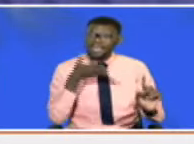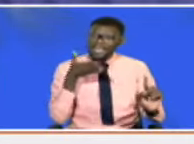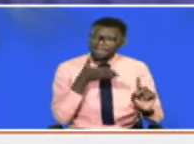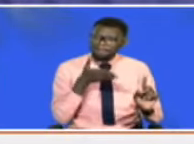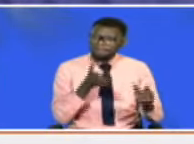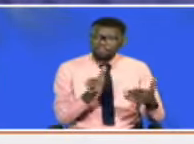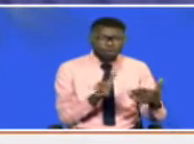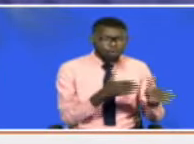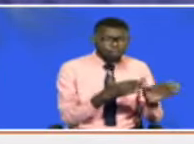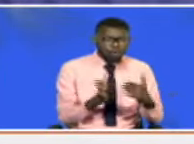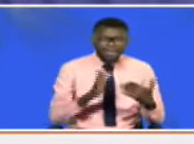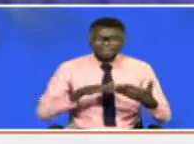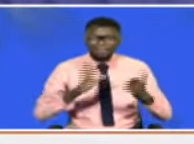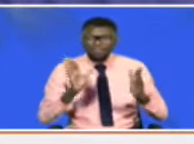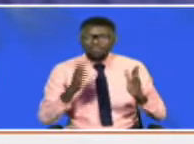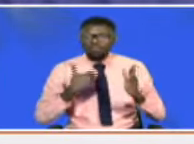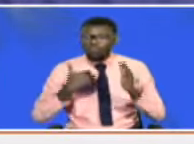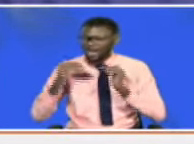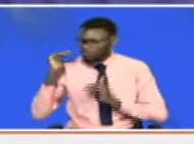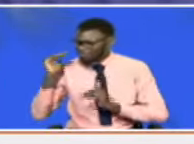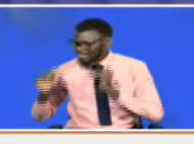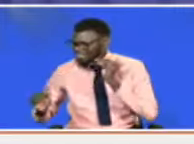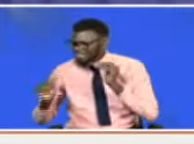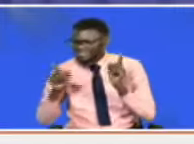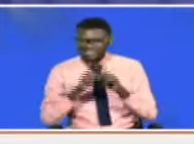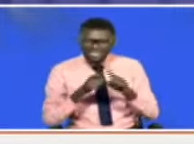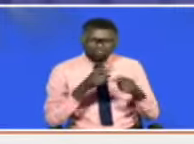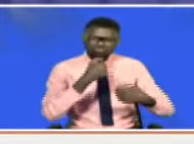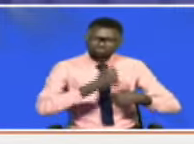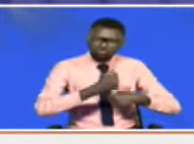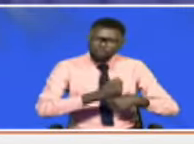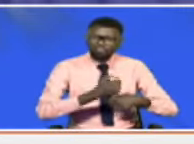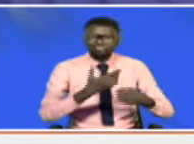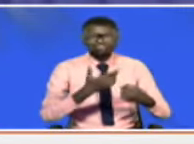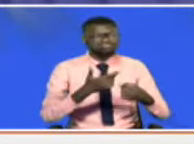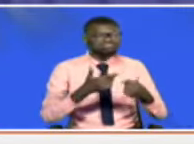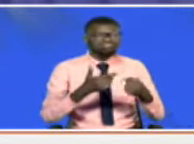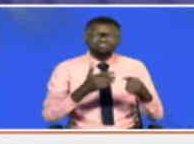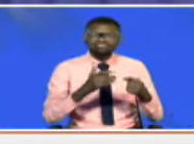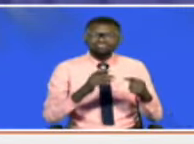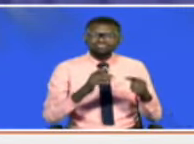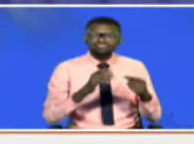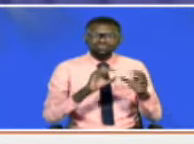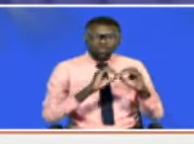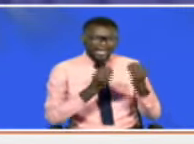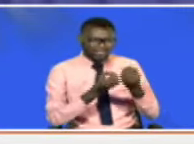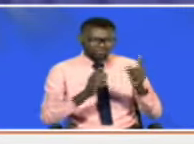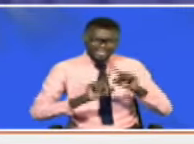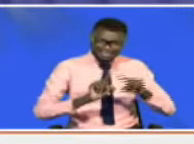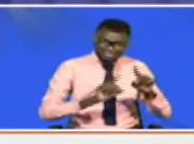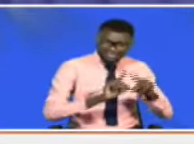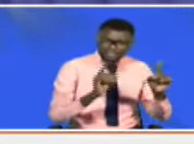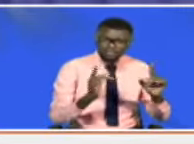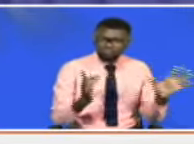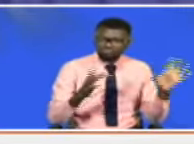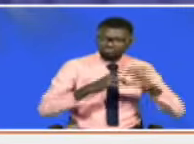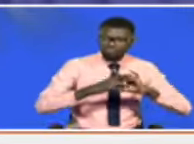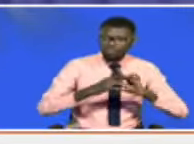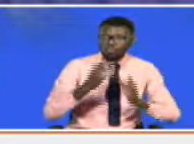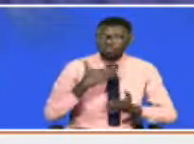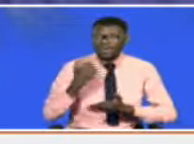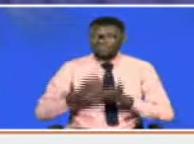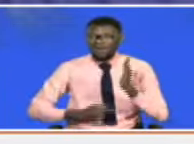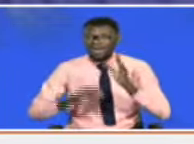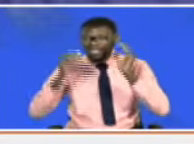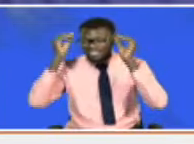for collaboration between academia and industry, ensuring that our students not only excel in their